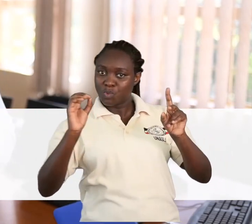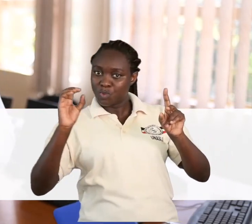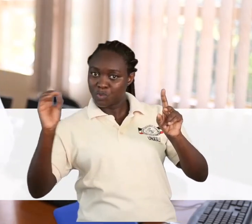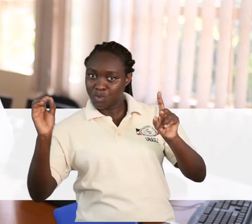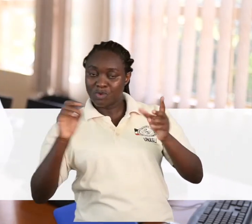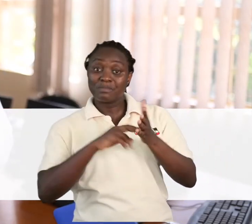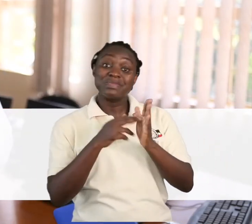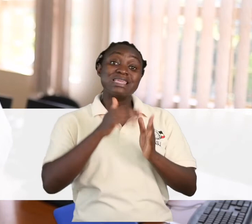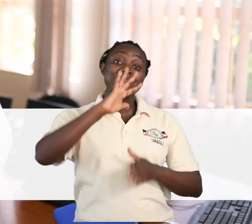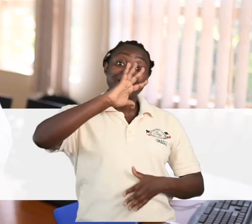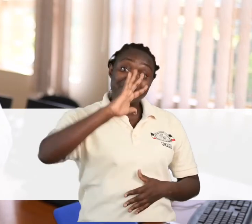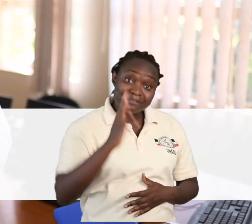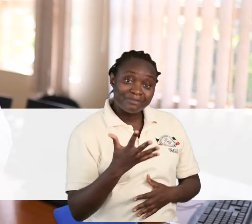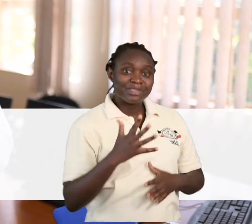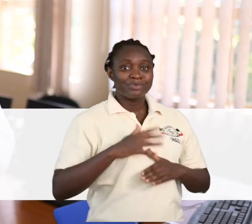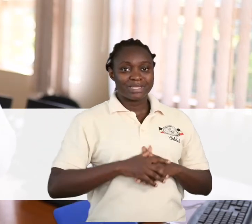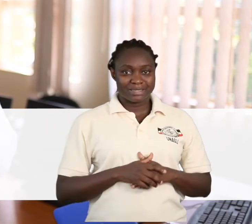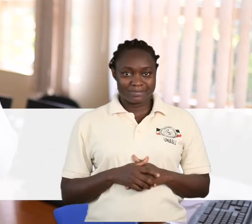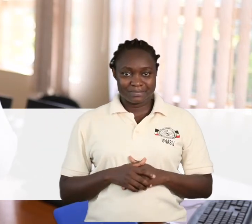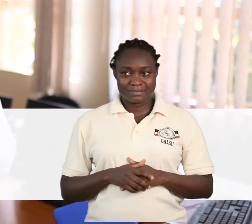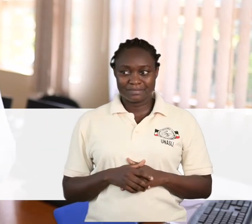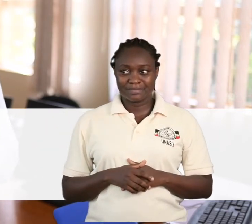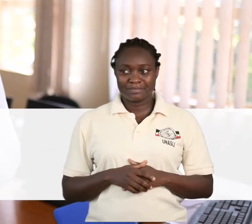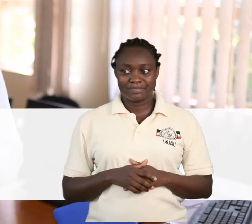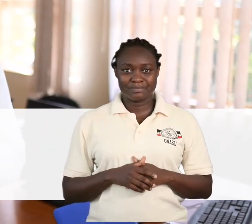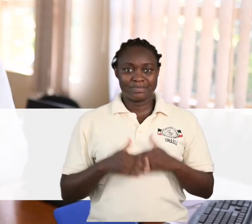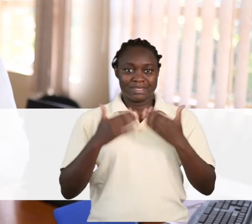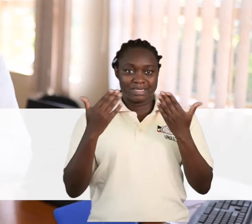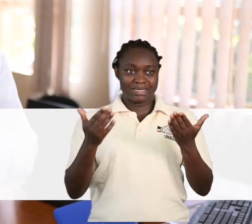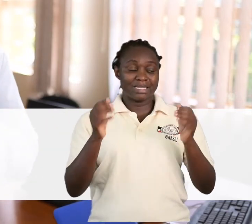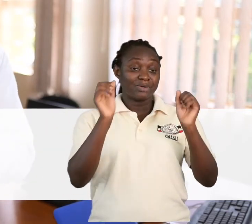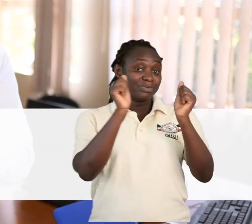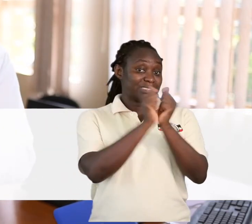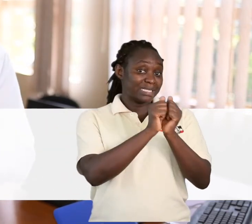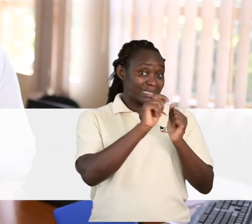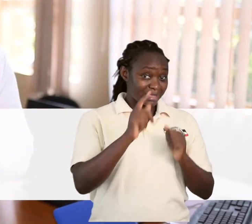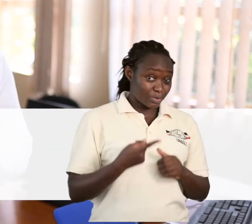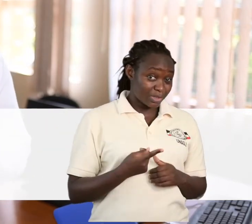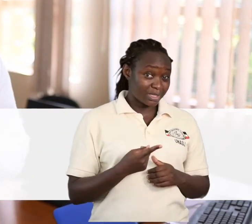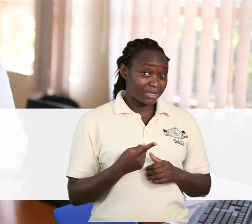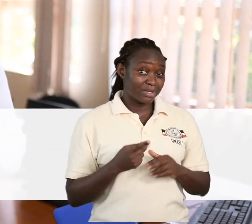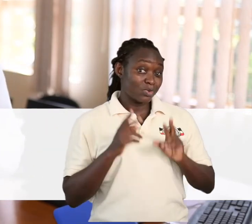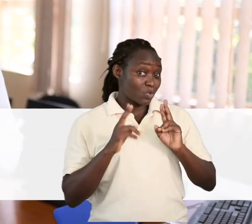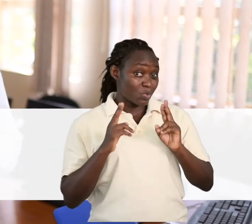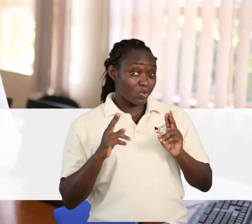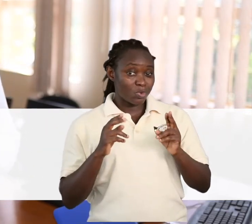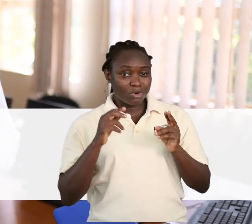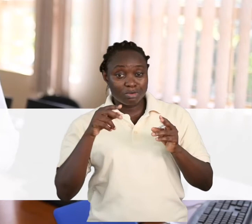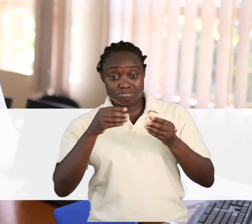5,000. When you get to the 10,000 shilling note, I hope you're seeing the same.